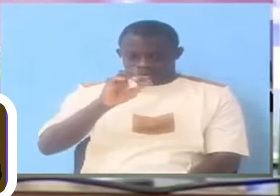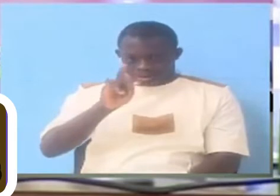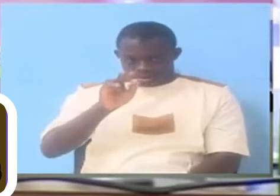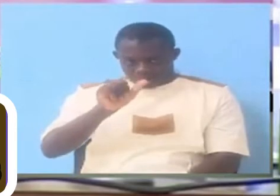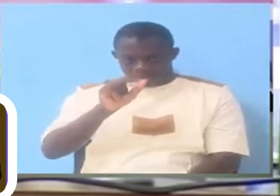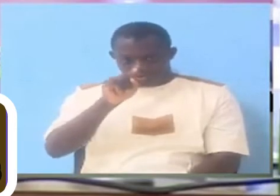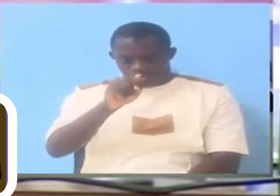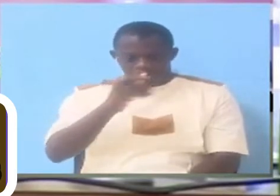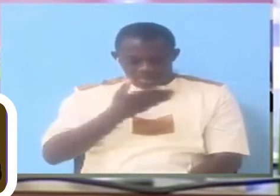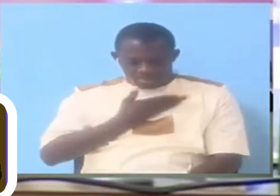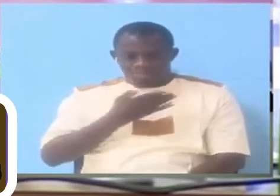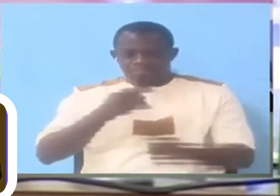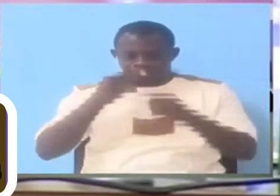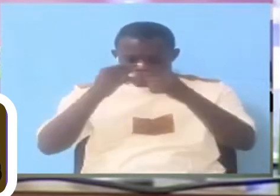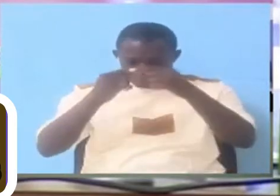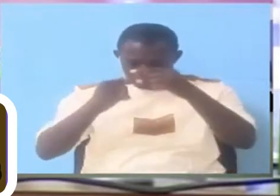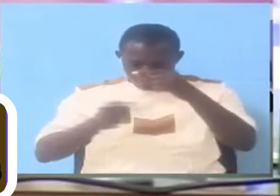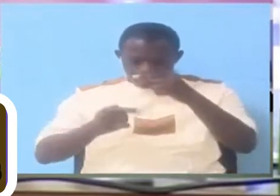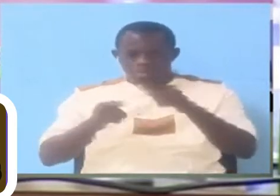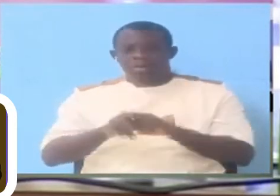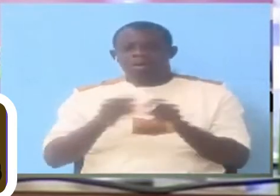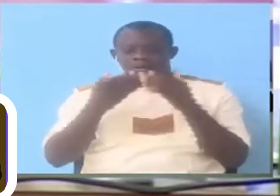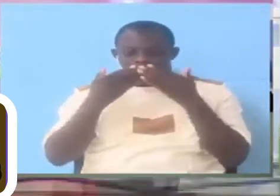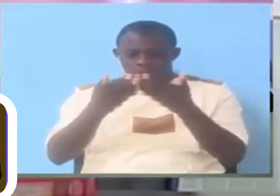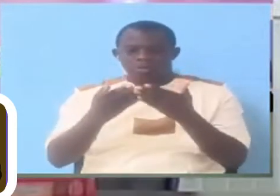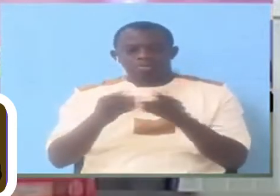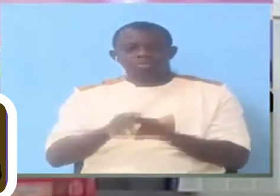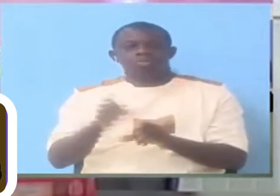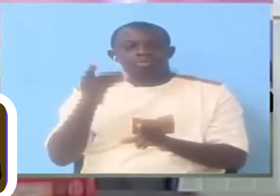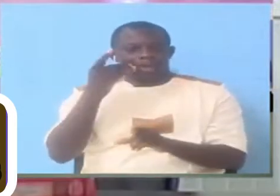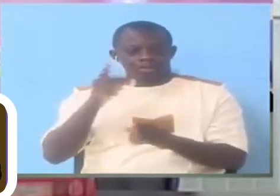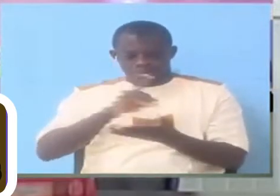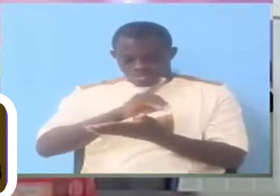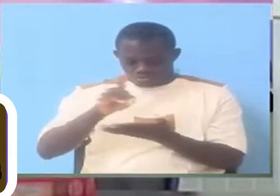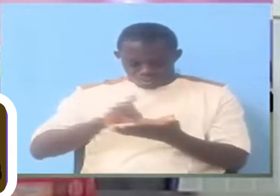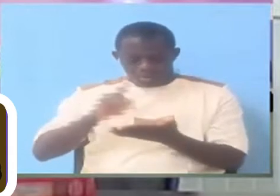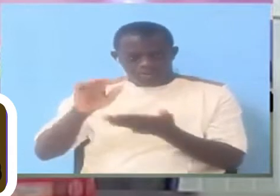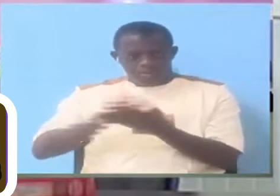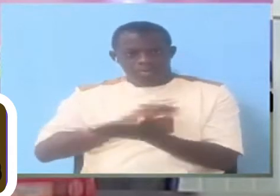amé. Kindly tell us the date of the document.